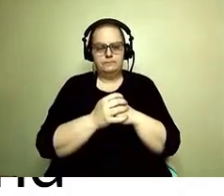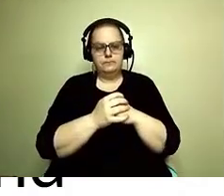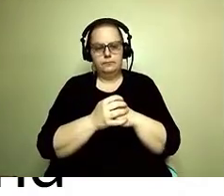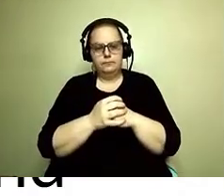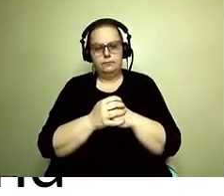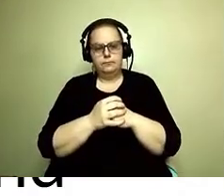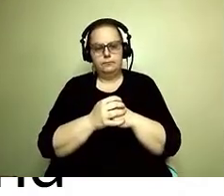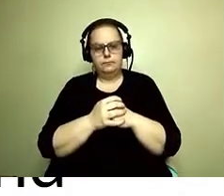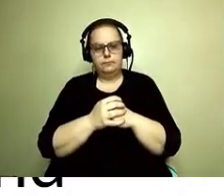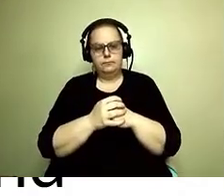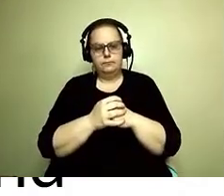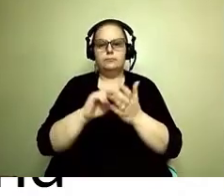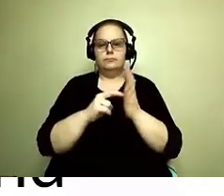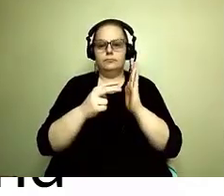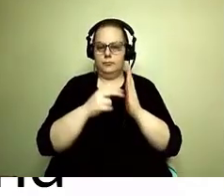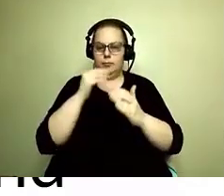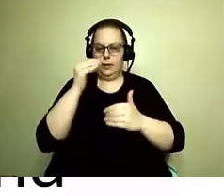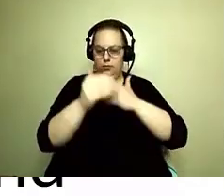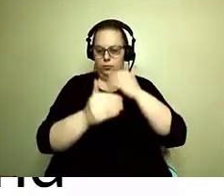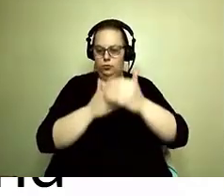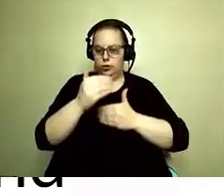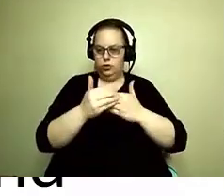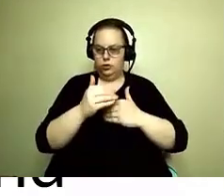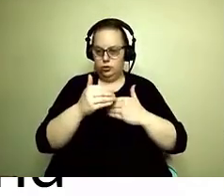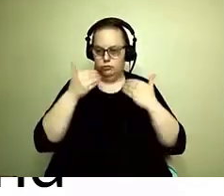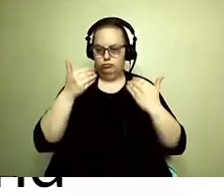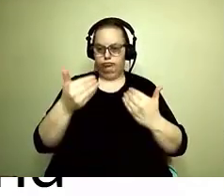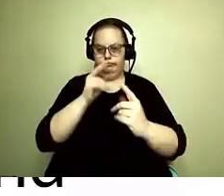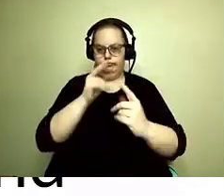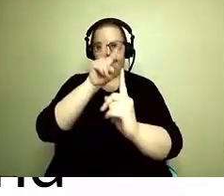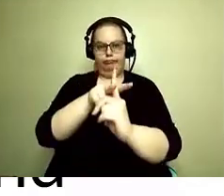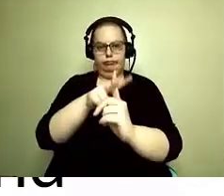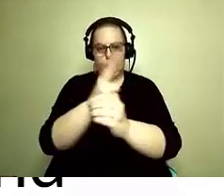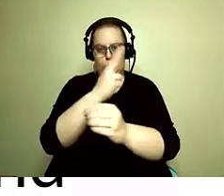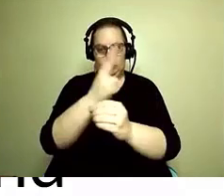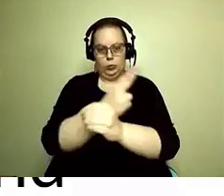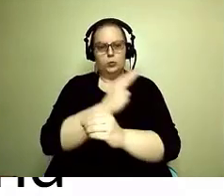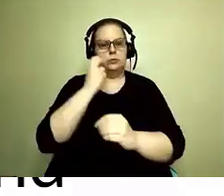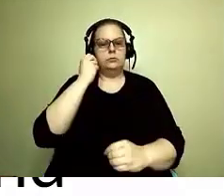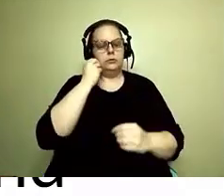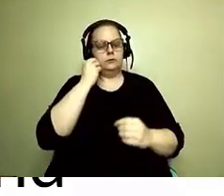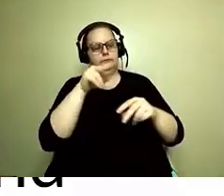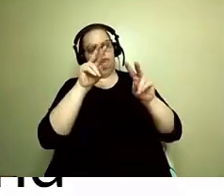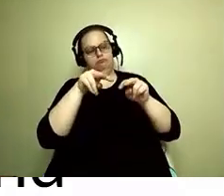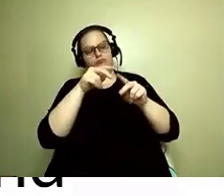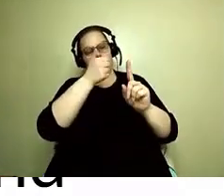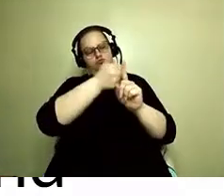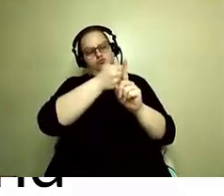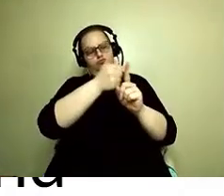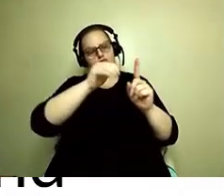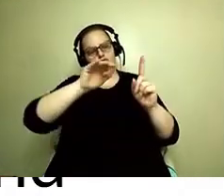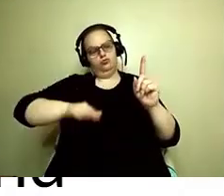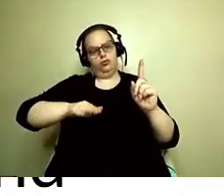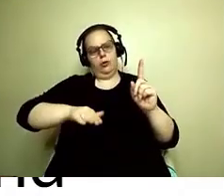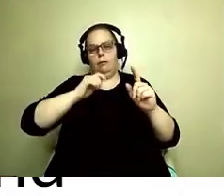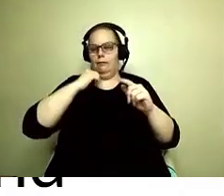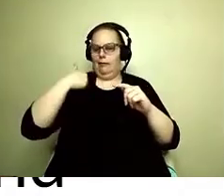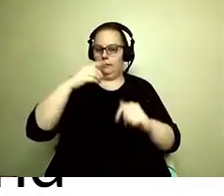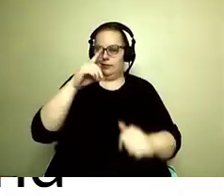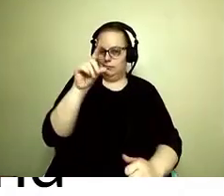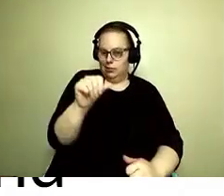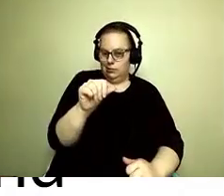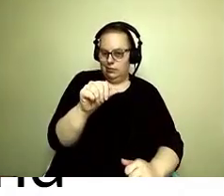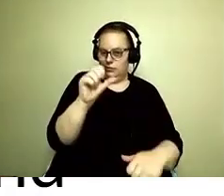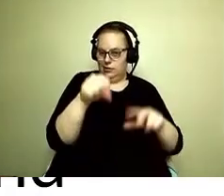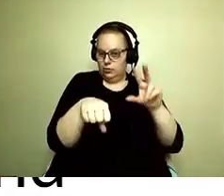as procedures used to determine whether a child has a disability and the nature and extent of the special education